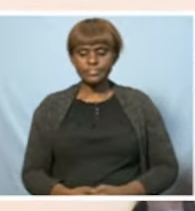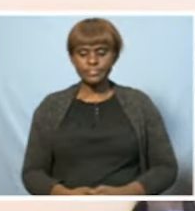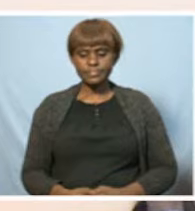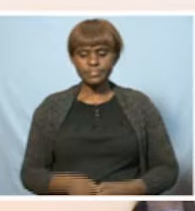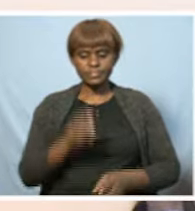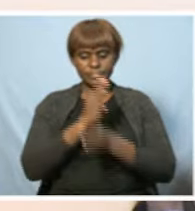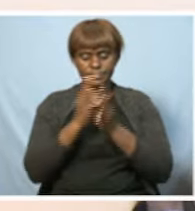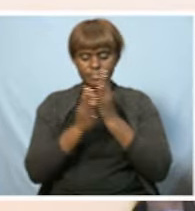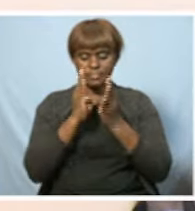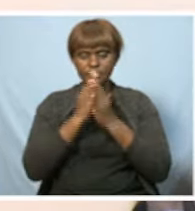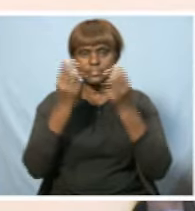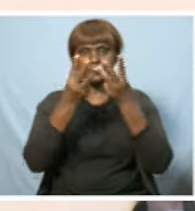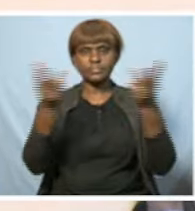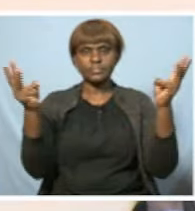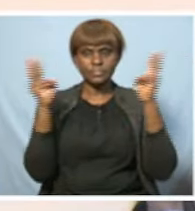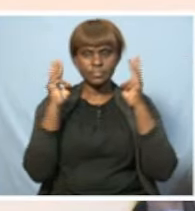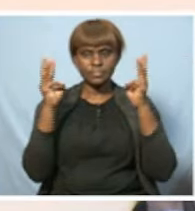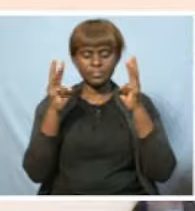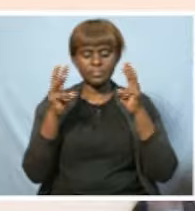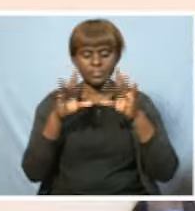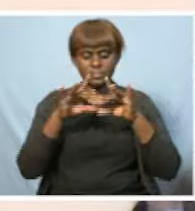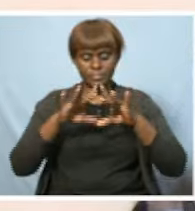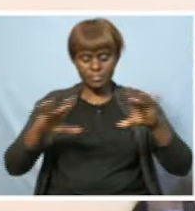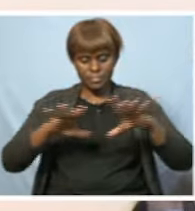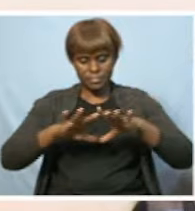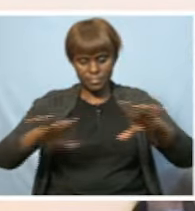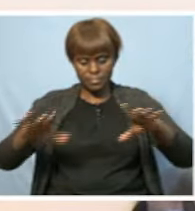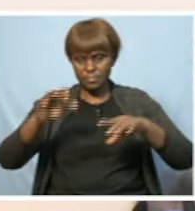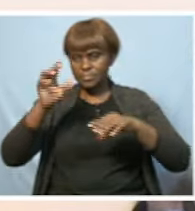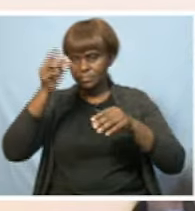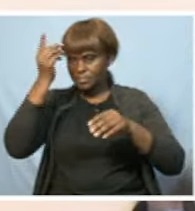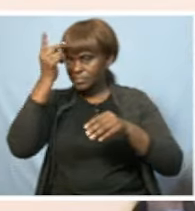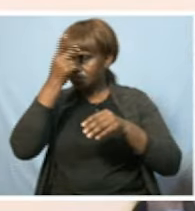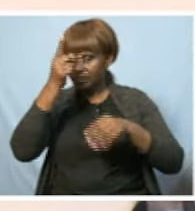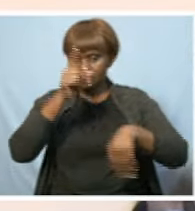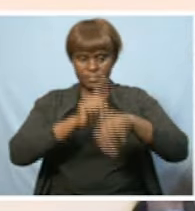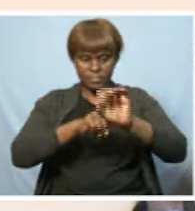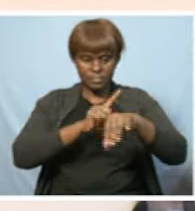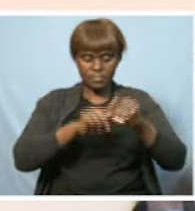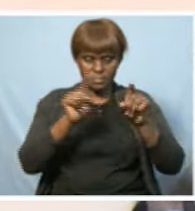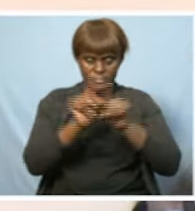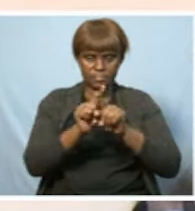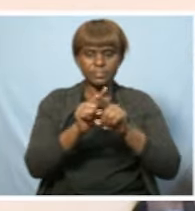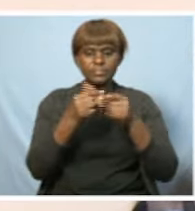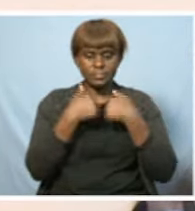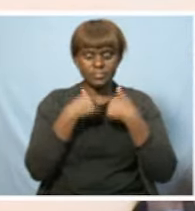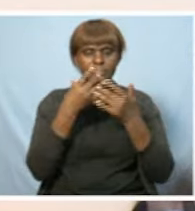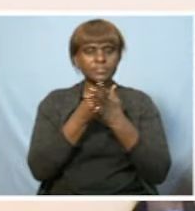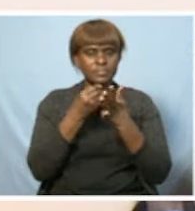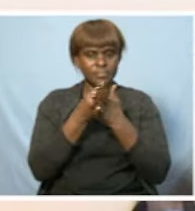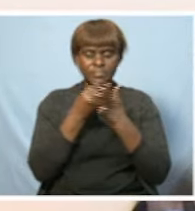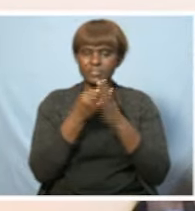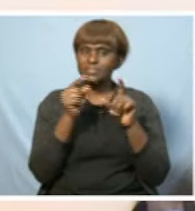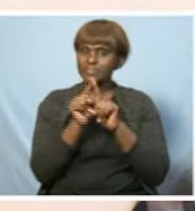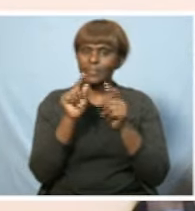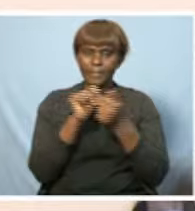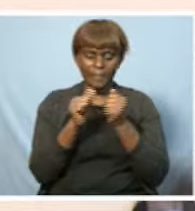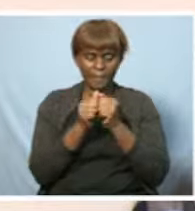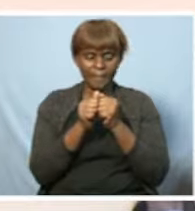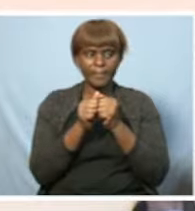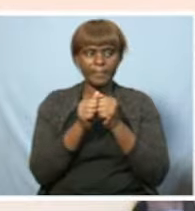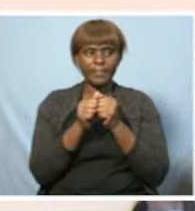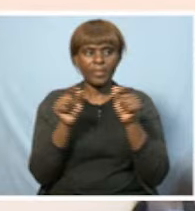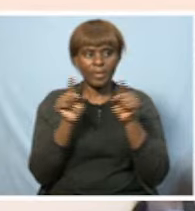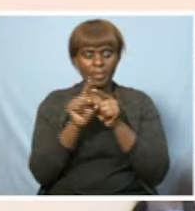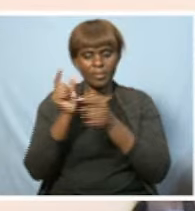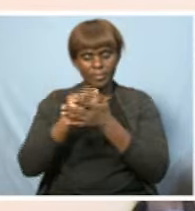Construction of a wall fence, landscaping at PETAUKE Stadium. Chair, the issue is the same here over the issue of funding. Management has also